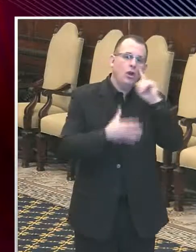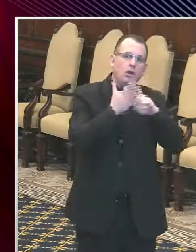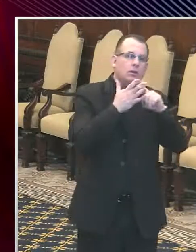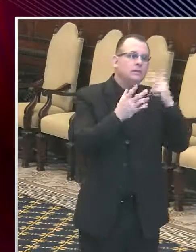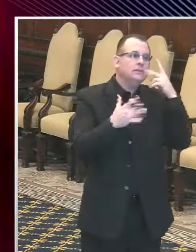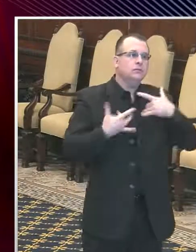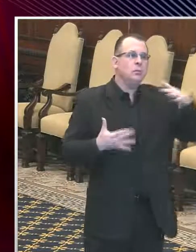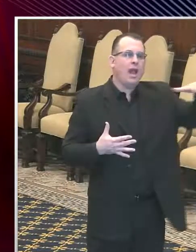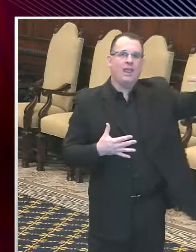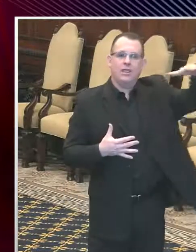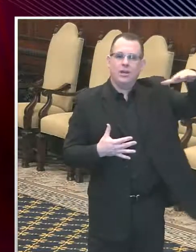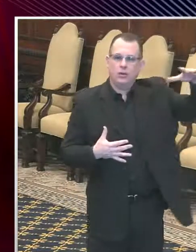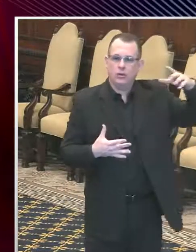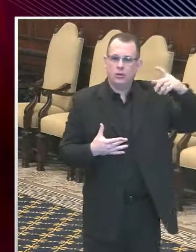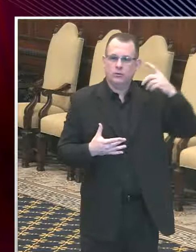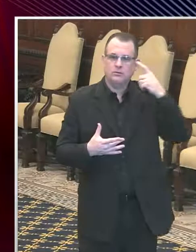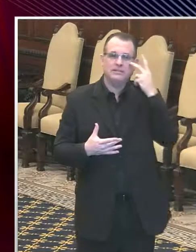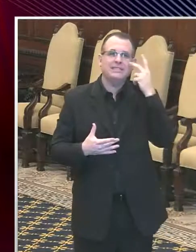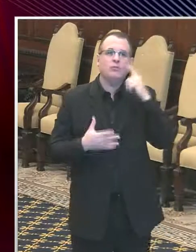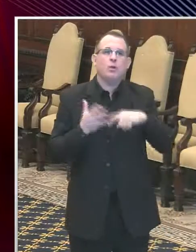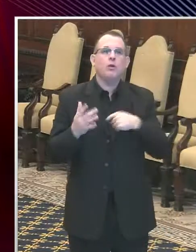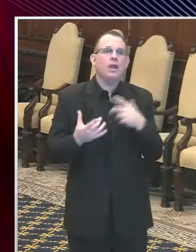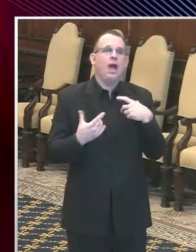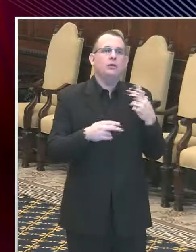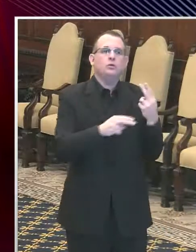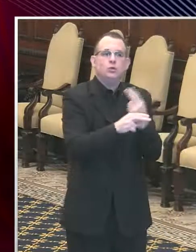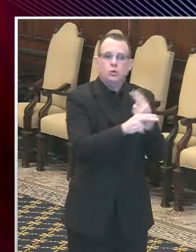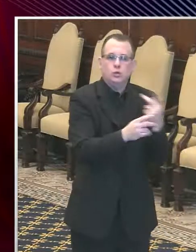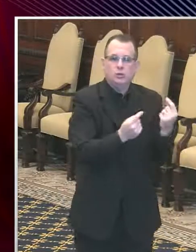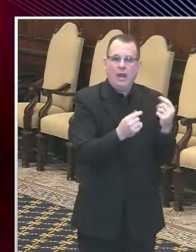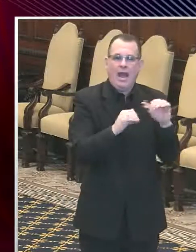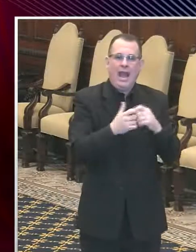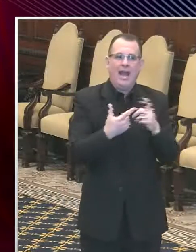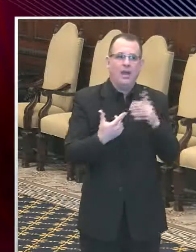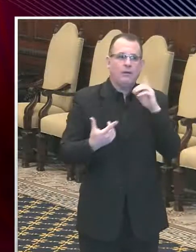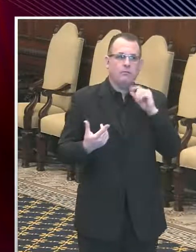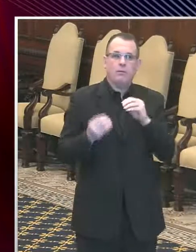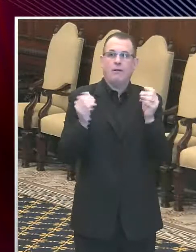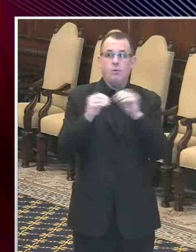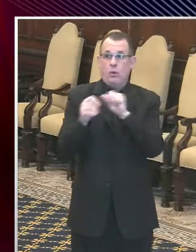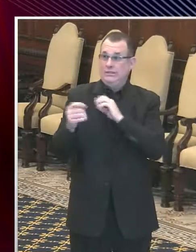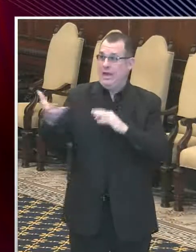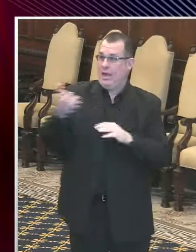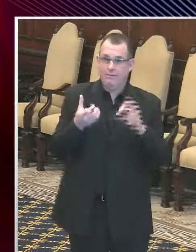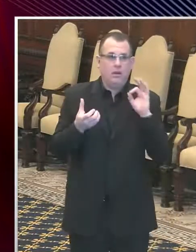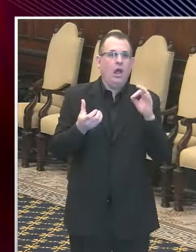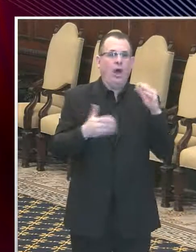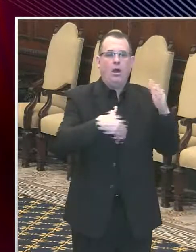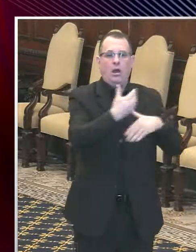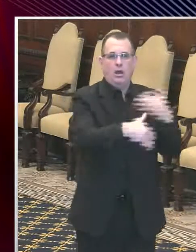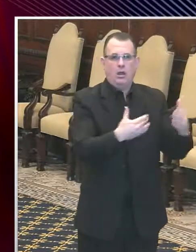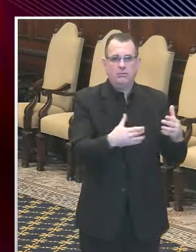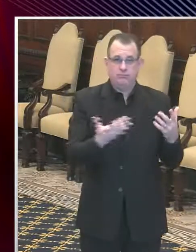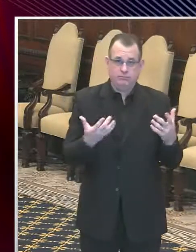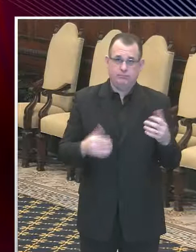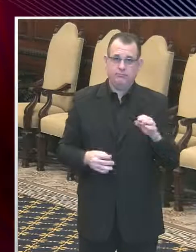what we might use when we have more staffing and we've got our effort more organized. Okay, thanks.